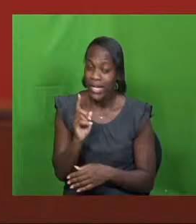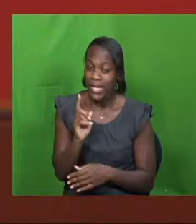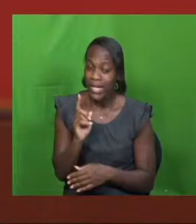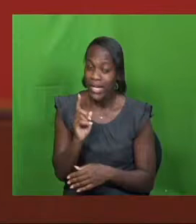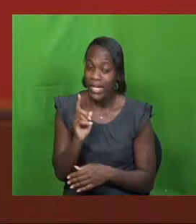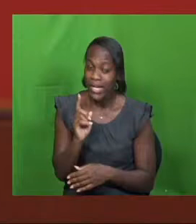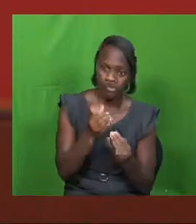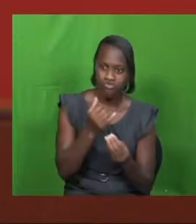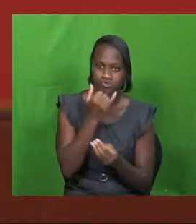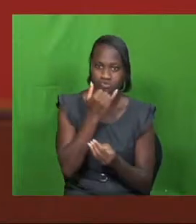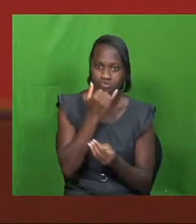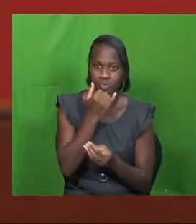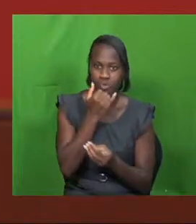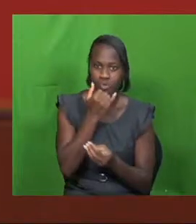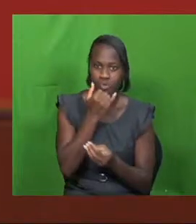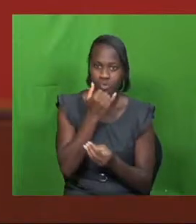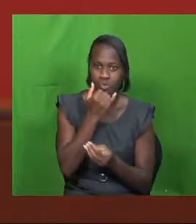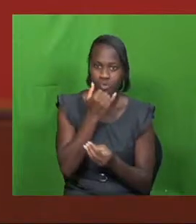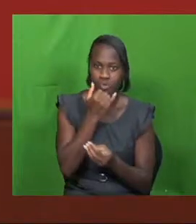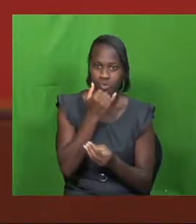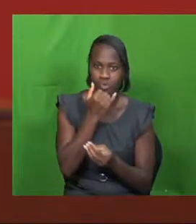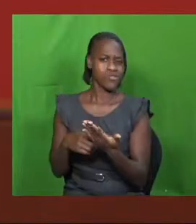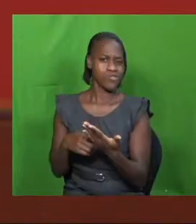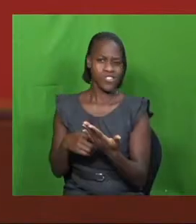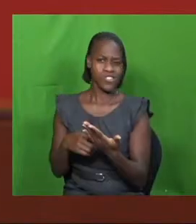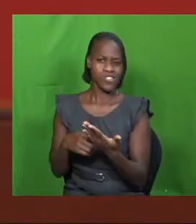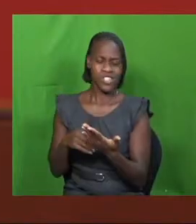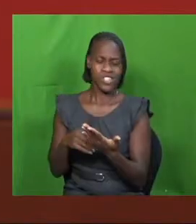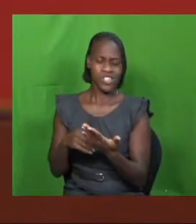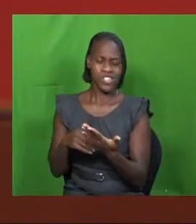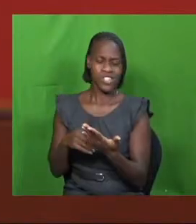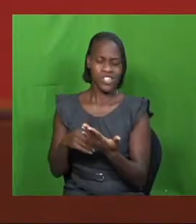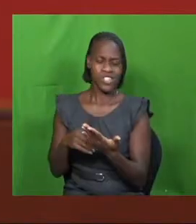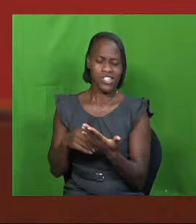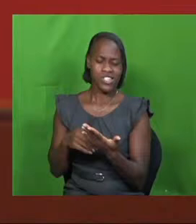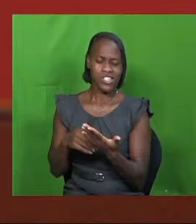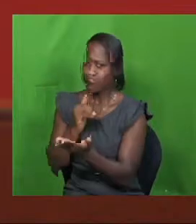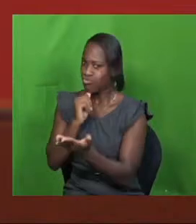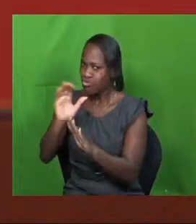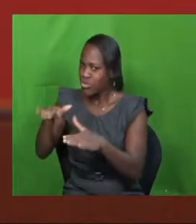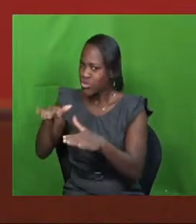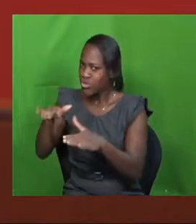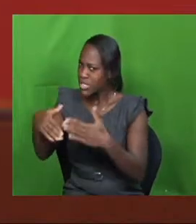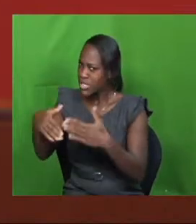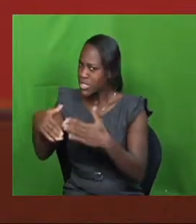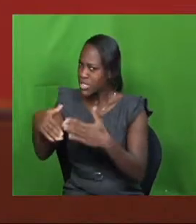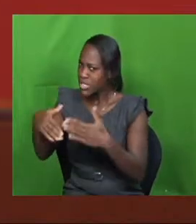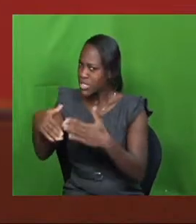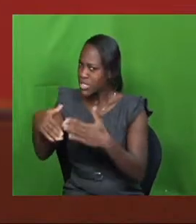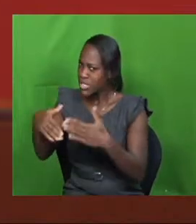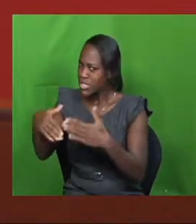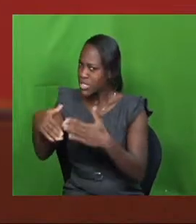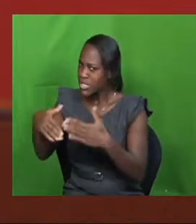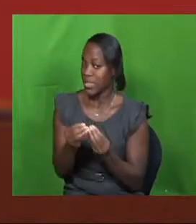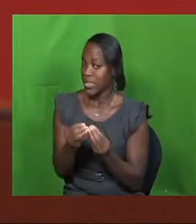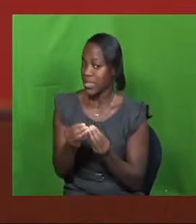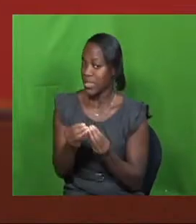laid, was not made available to a table office. And so we'll go through that and